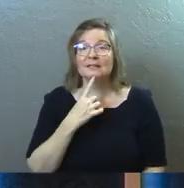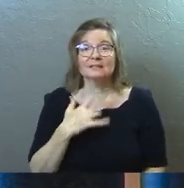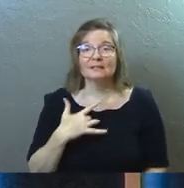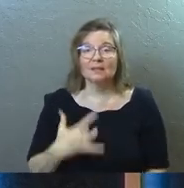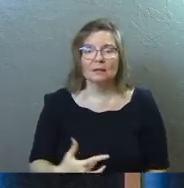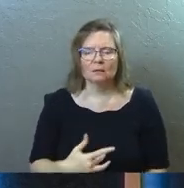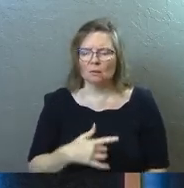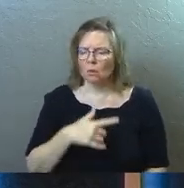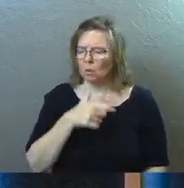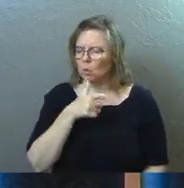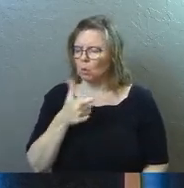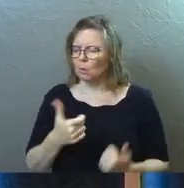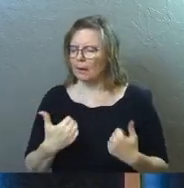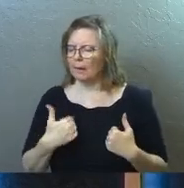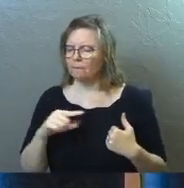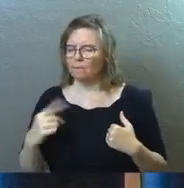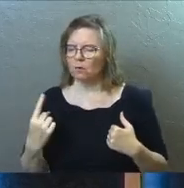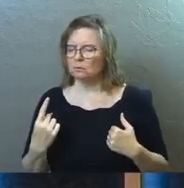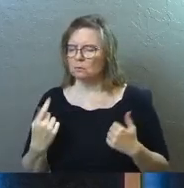say is, who had it first?